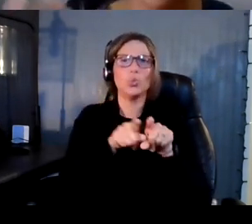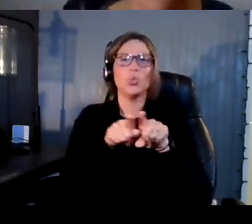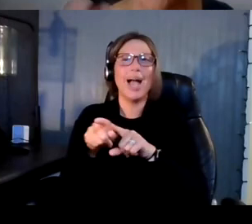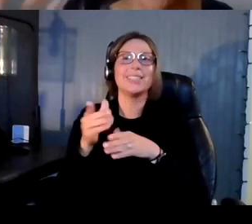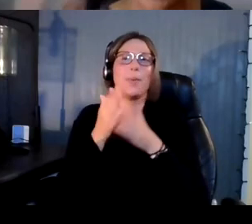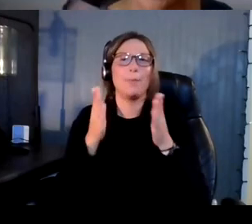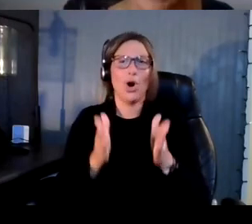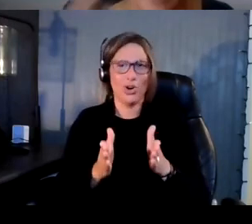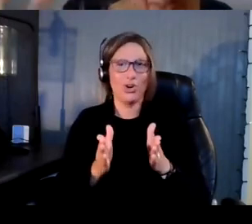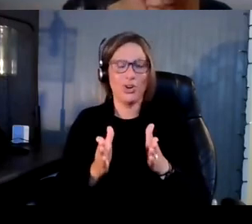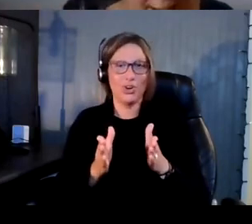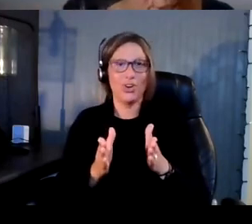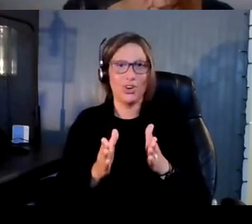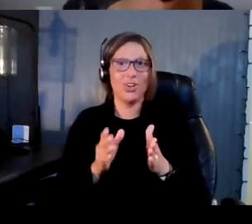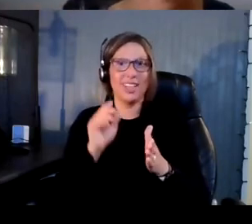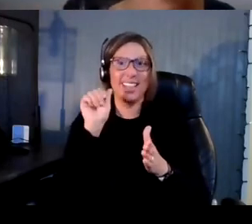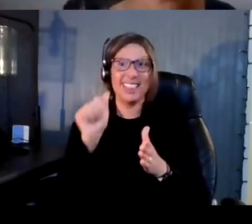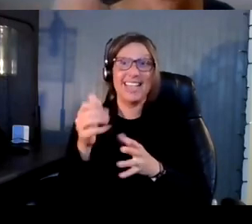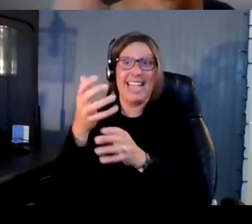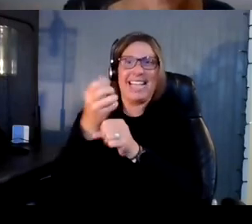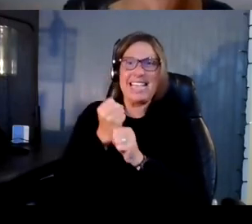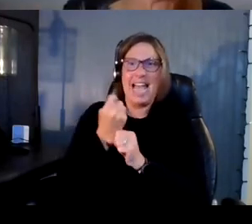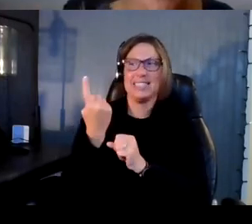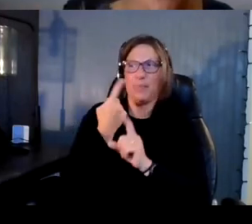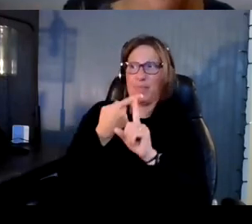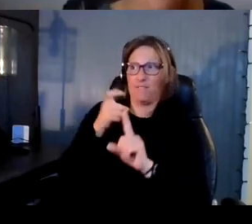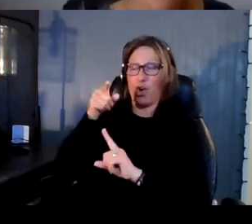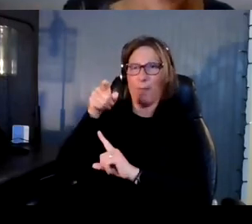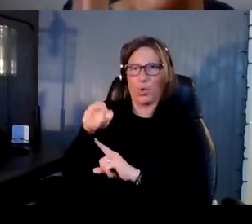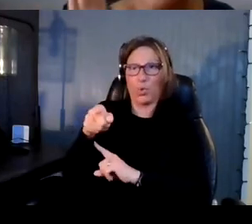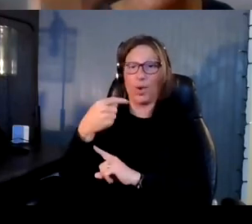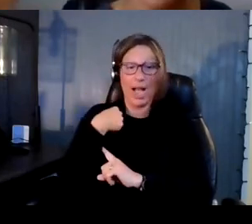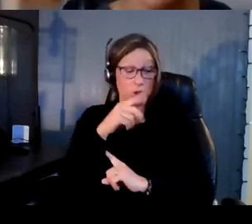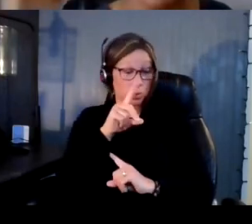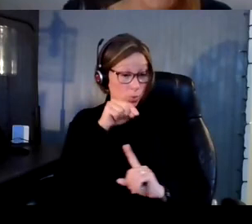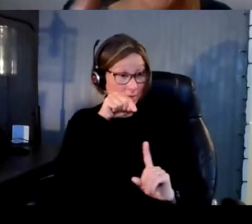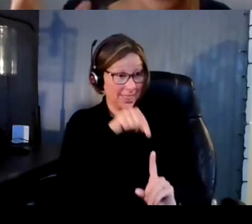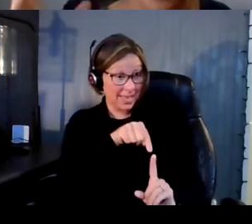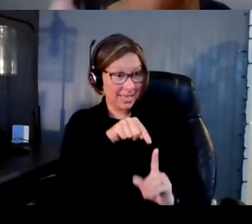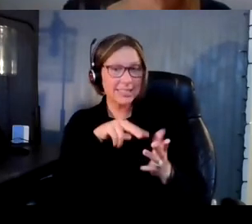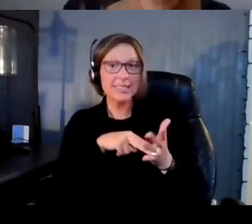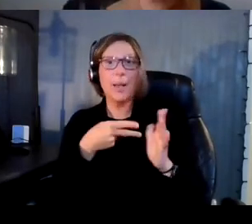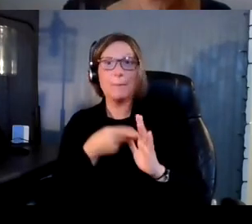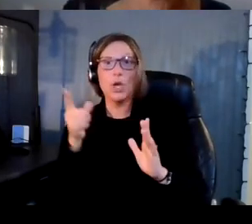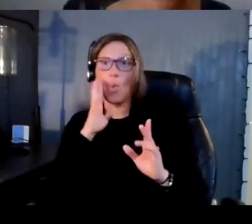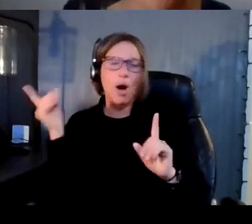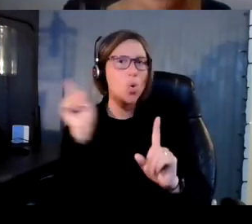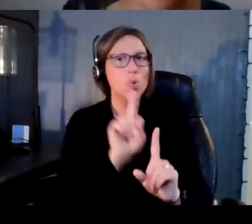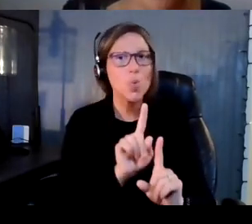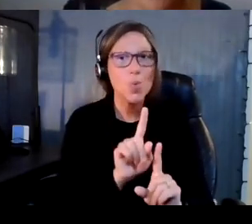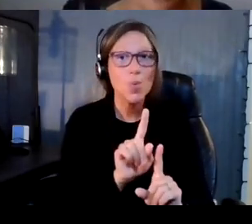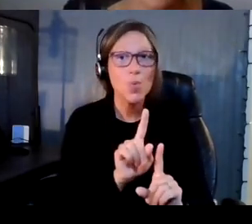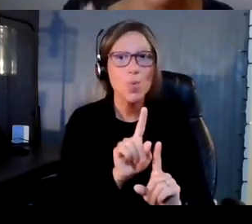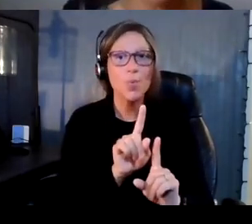that they can get things from you by doing certain things. That's going to make you come running or you to